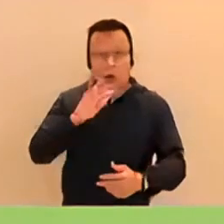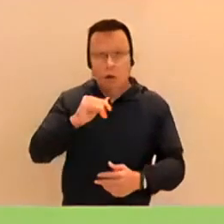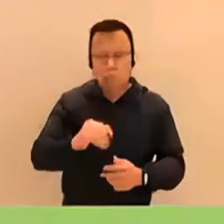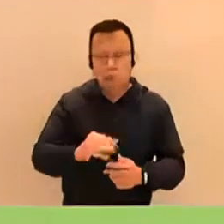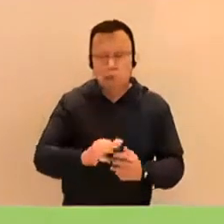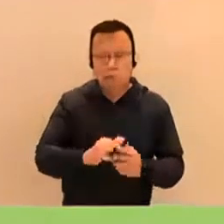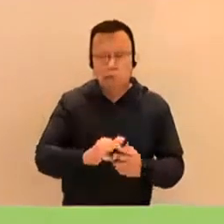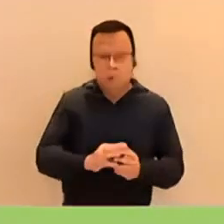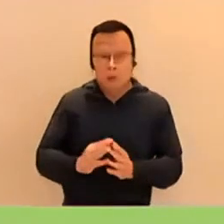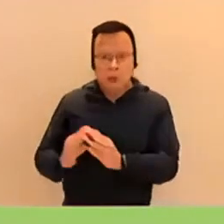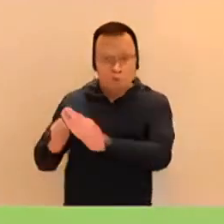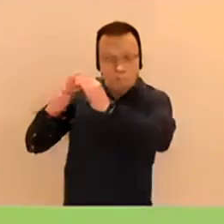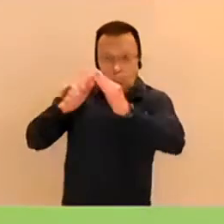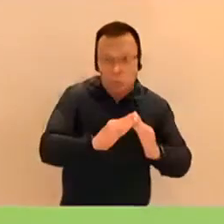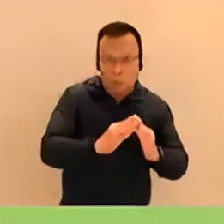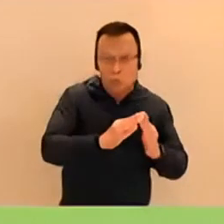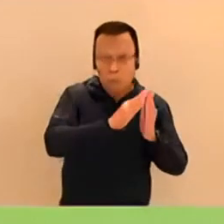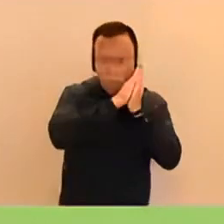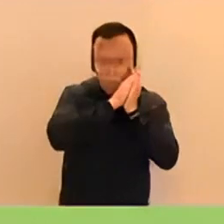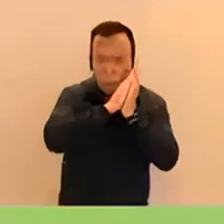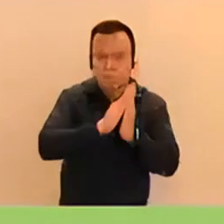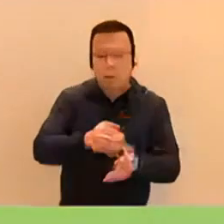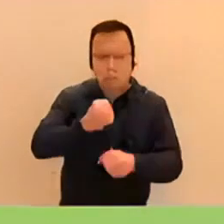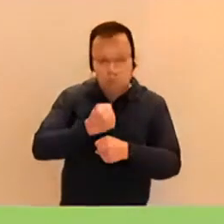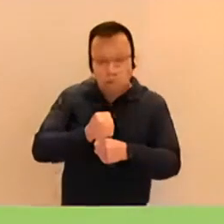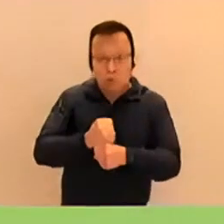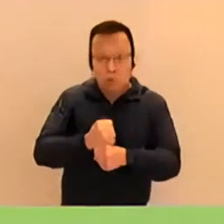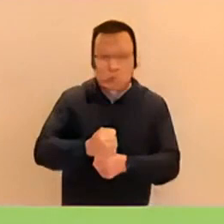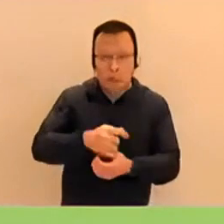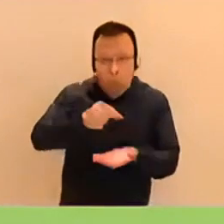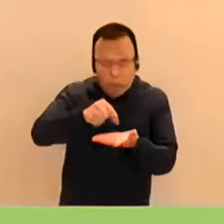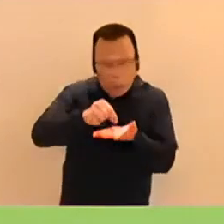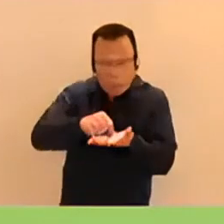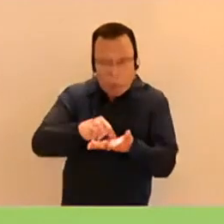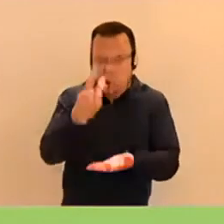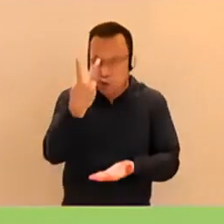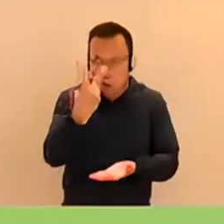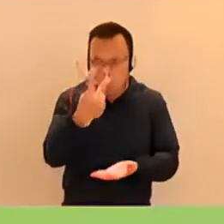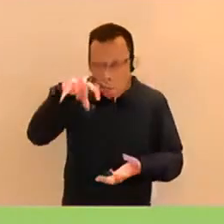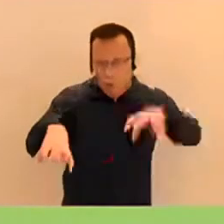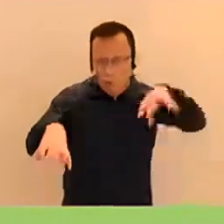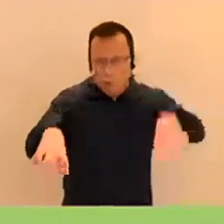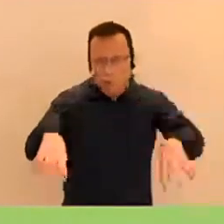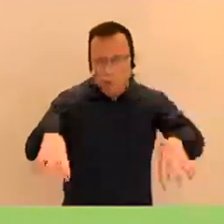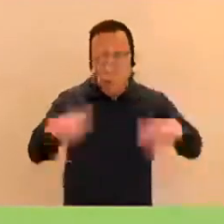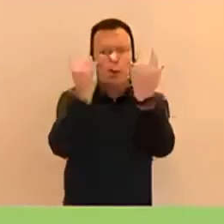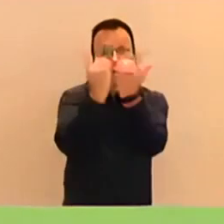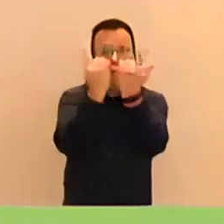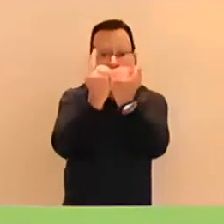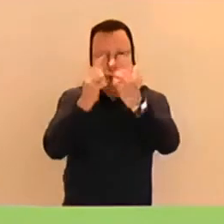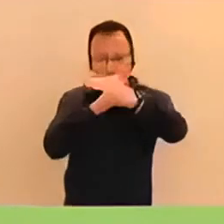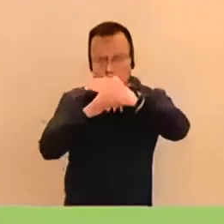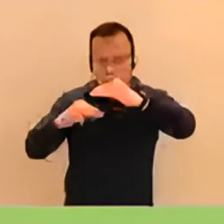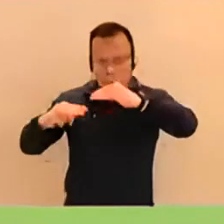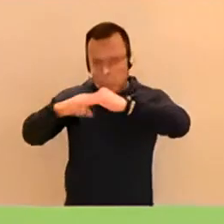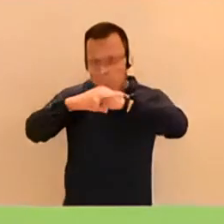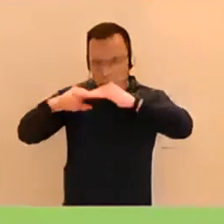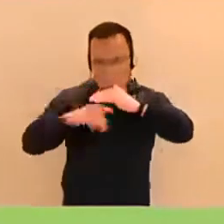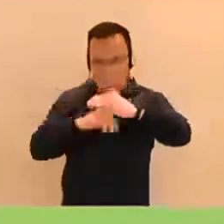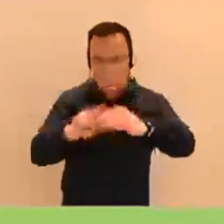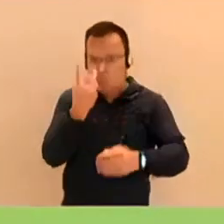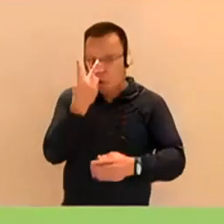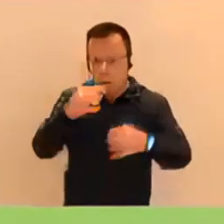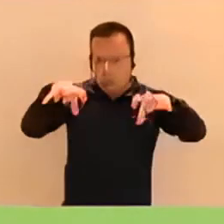development projects for our next generations. Now, in order to achieve our vision and goal, we have adopted a set